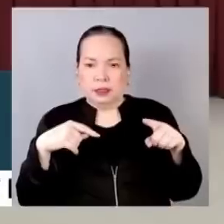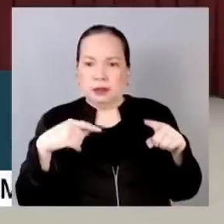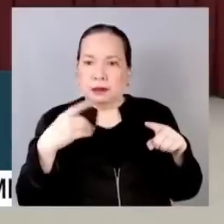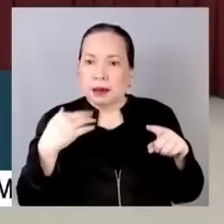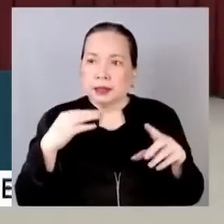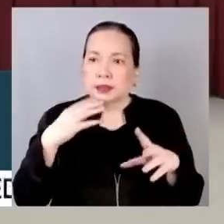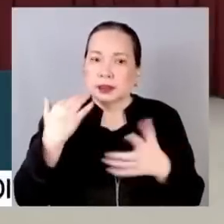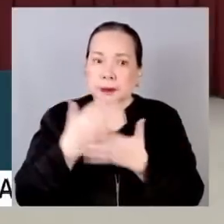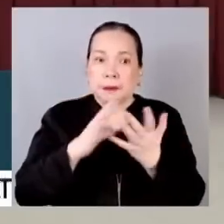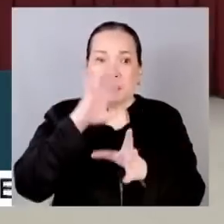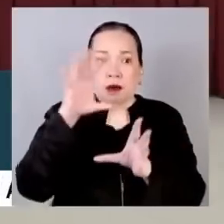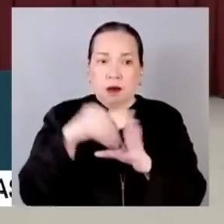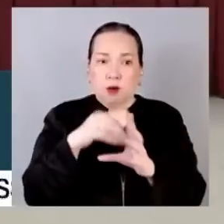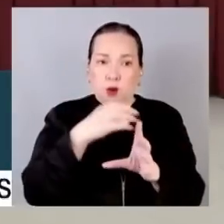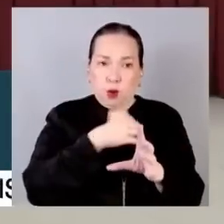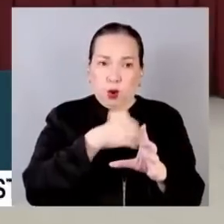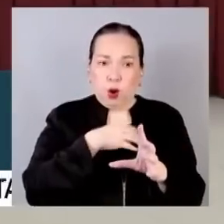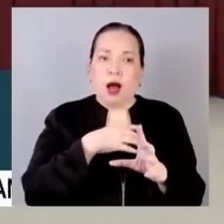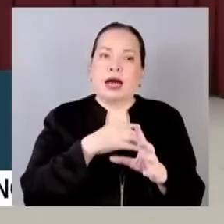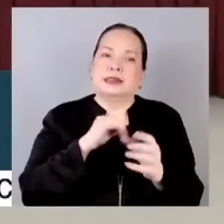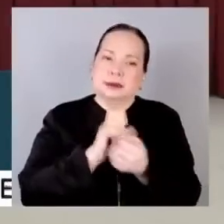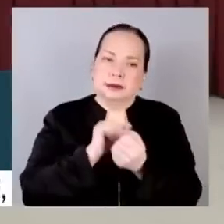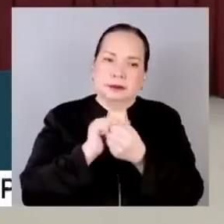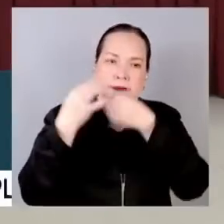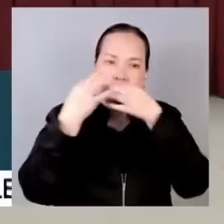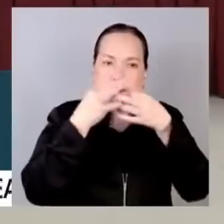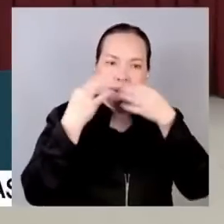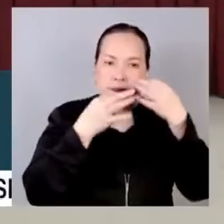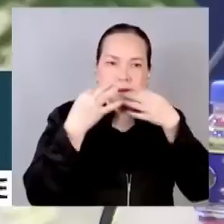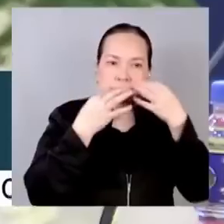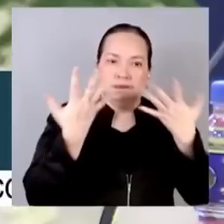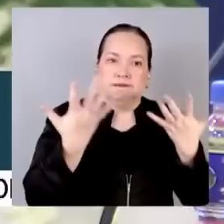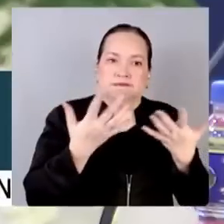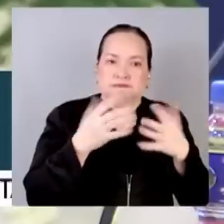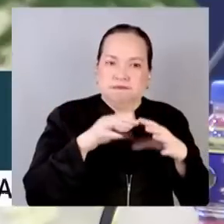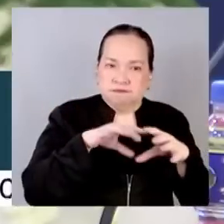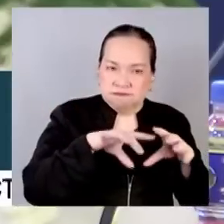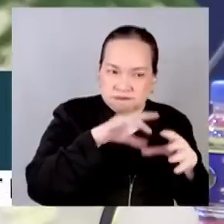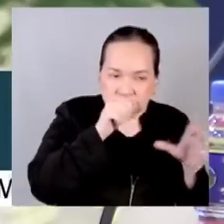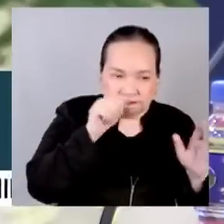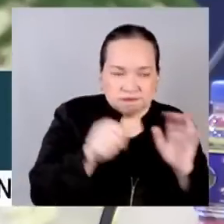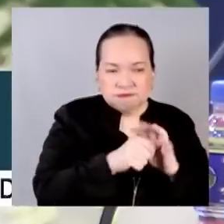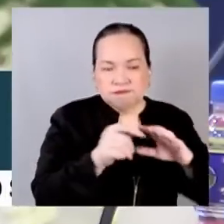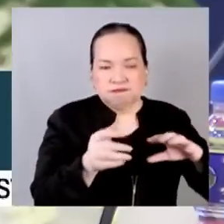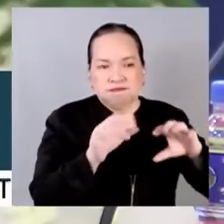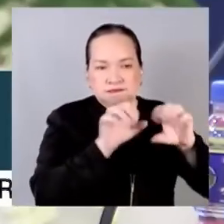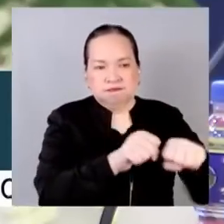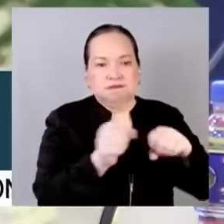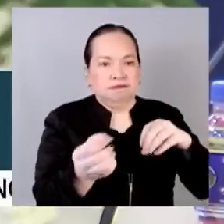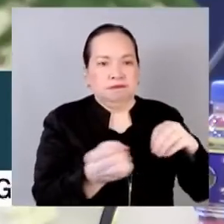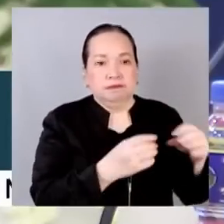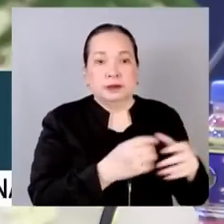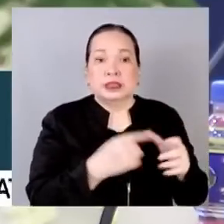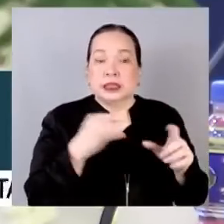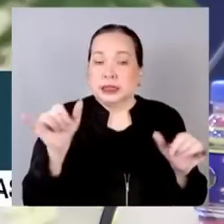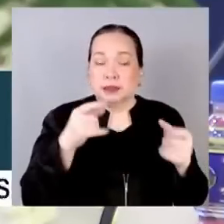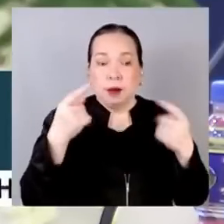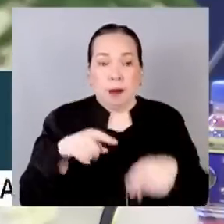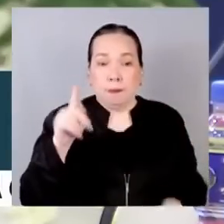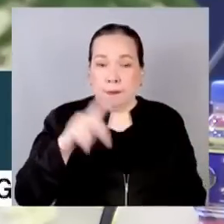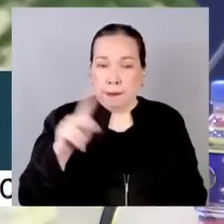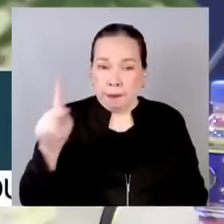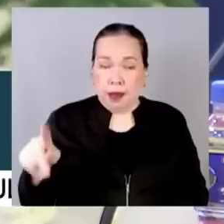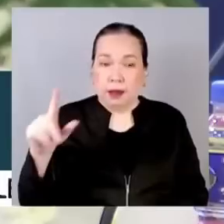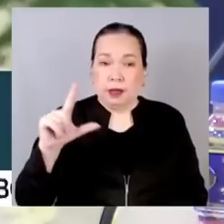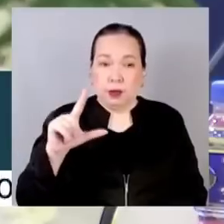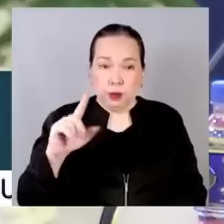police officers in drug pilferage. Azurin also cast doubts on major drug busts such as in Pampanga, La Union, and Baguio